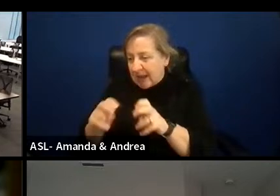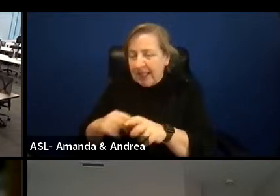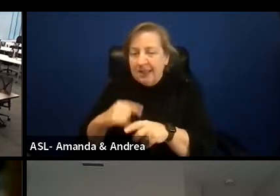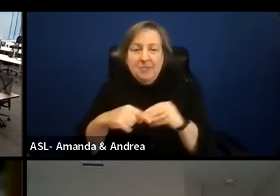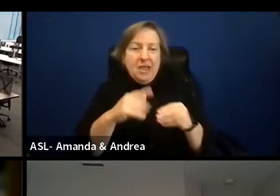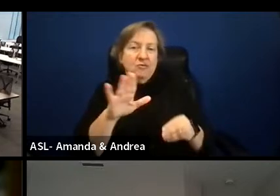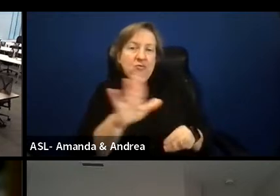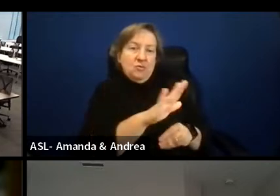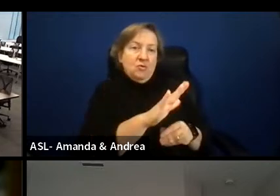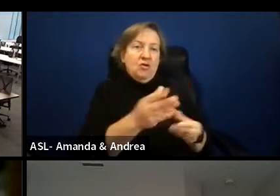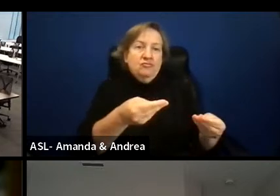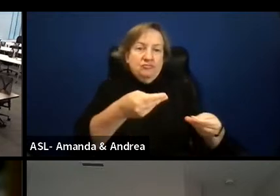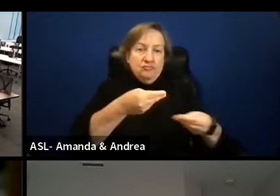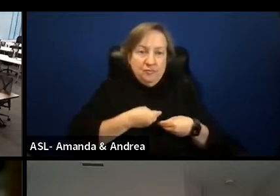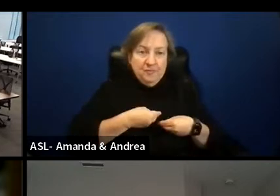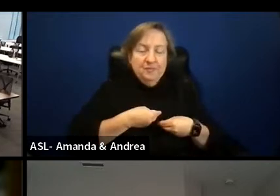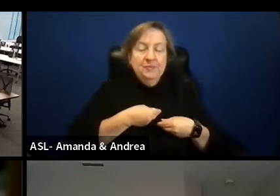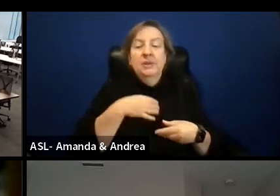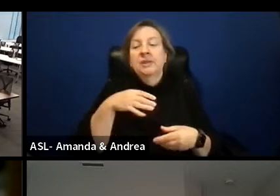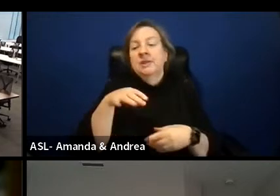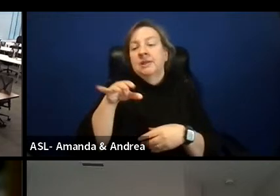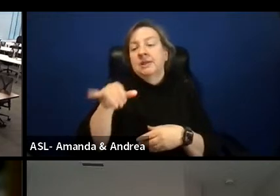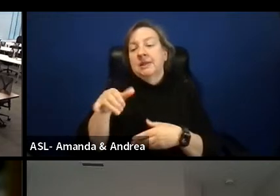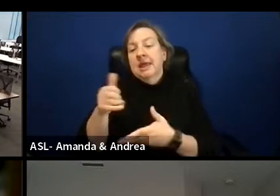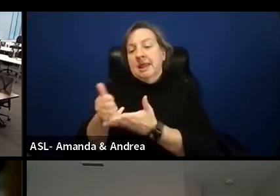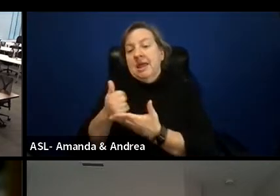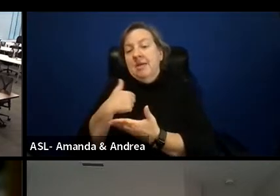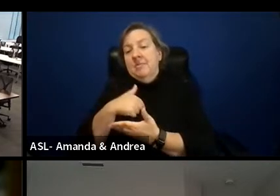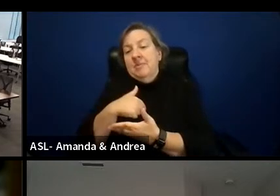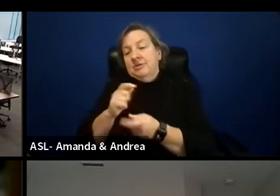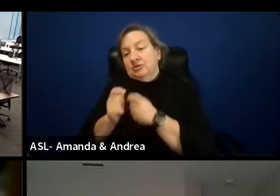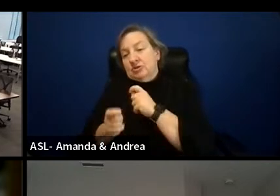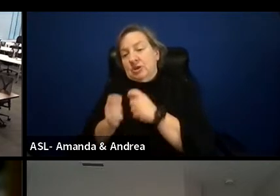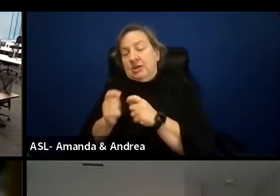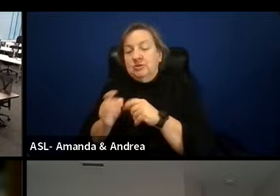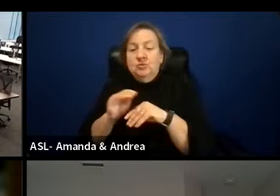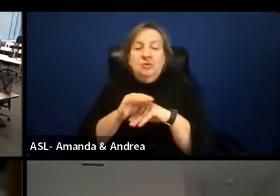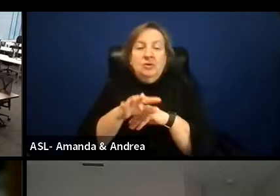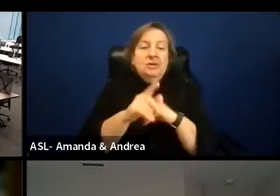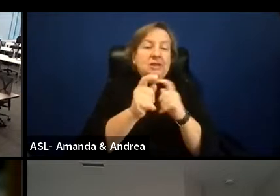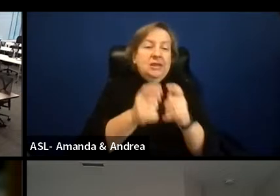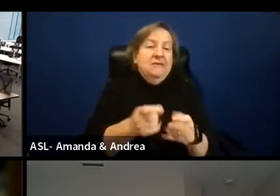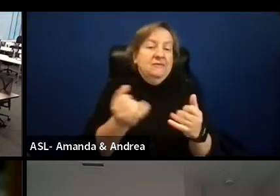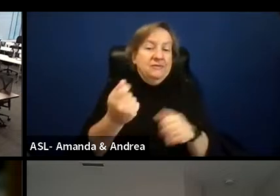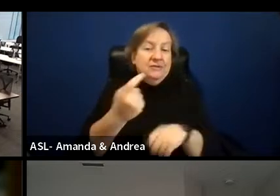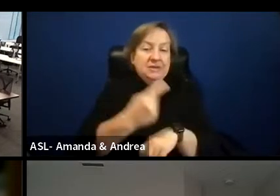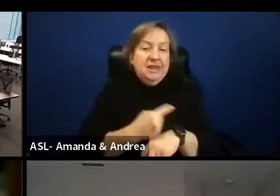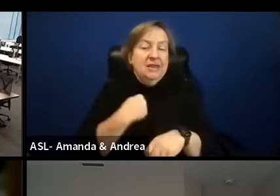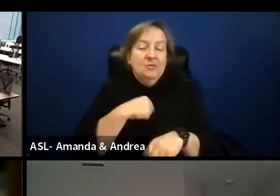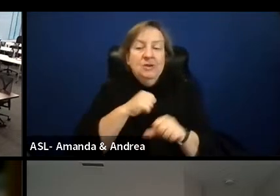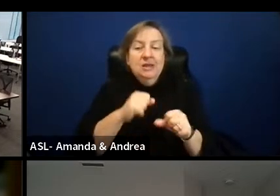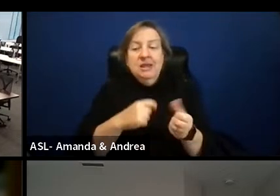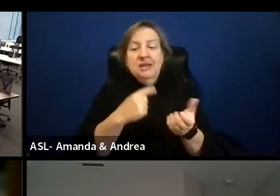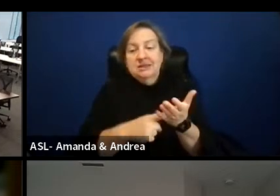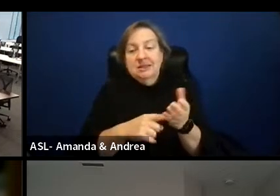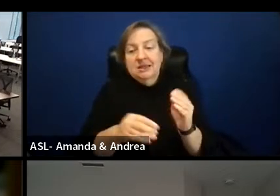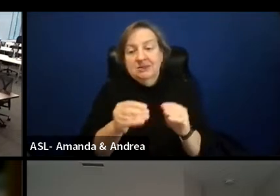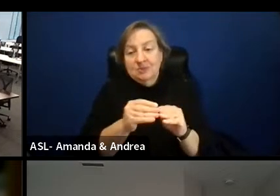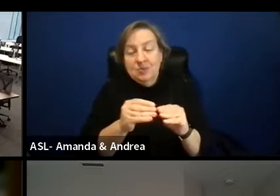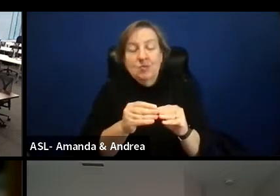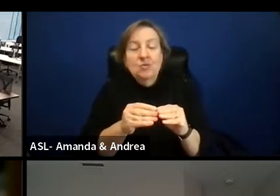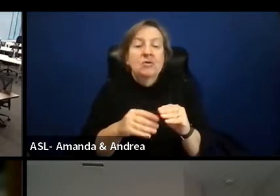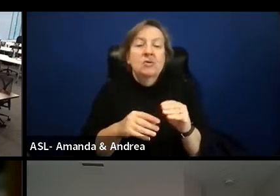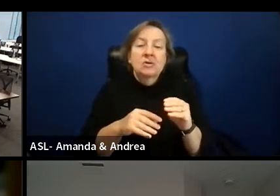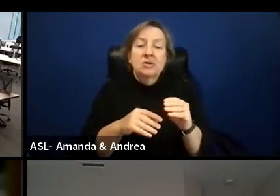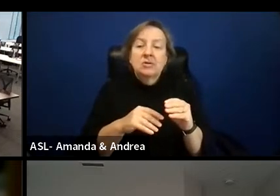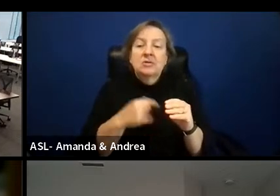put forward. And then that's really informing what we're bringing back to you today so that we can dig into this a little bit more and get it to a place